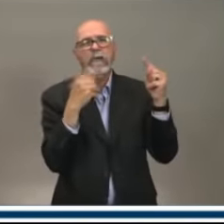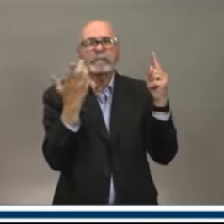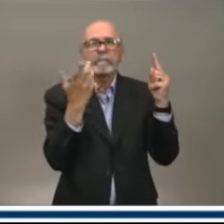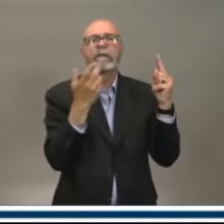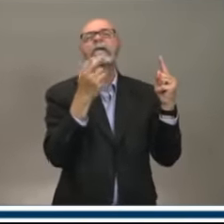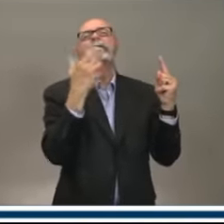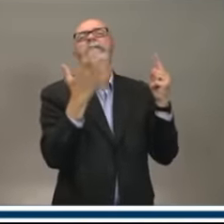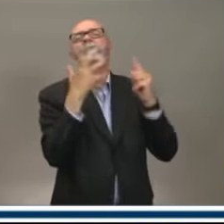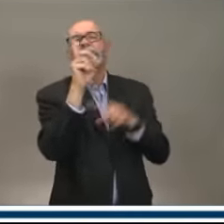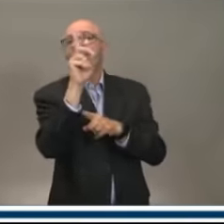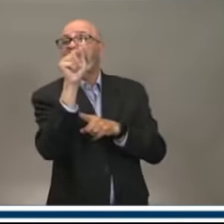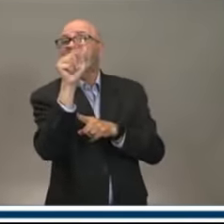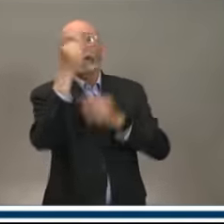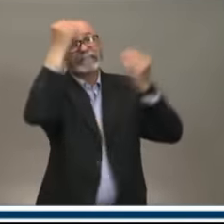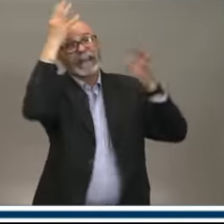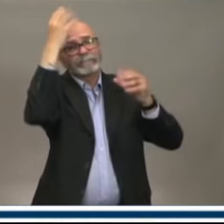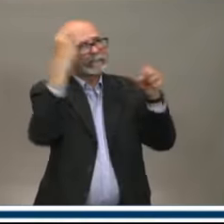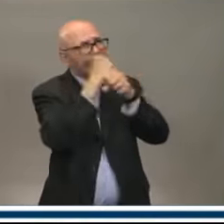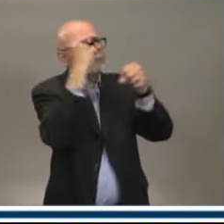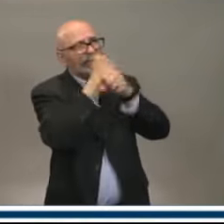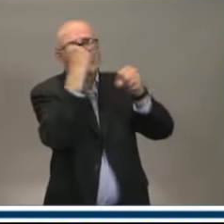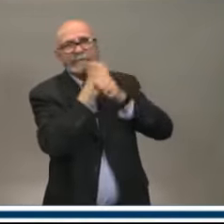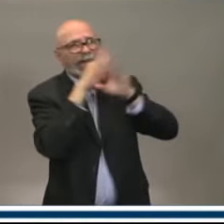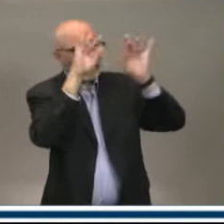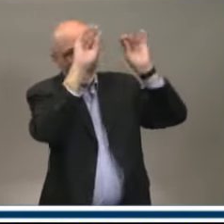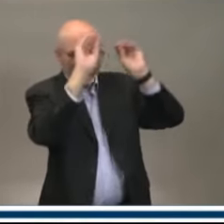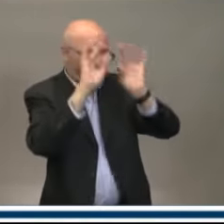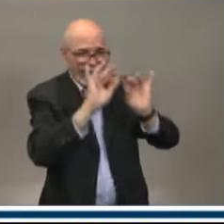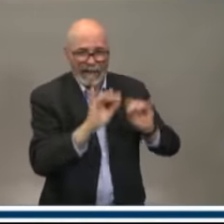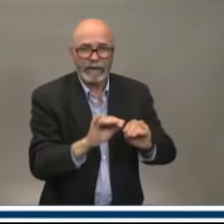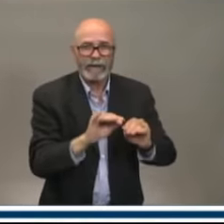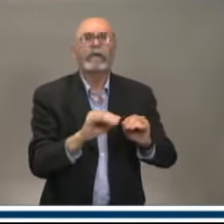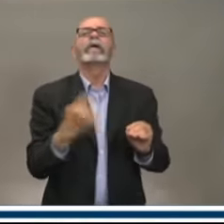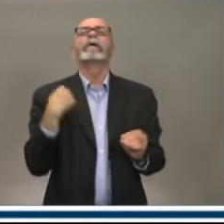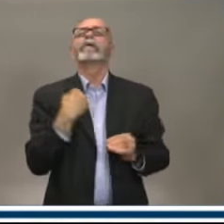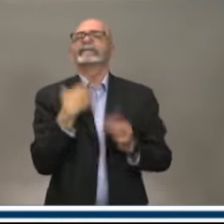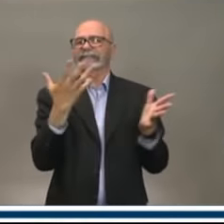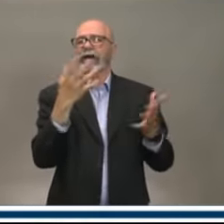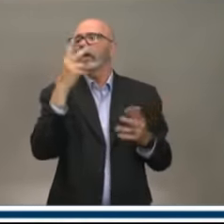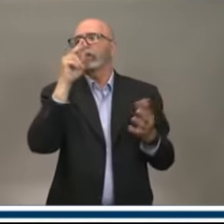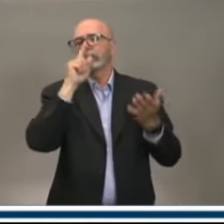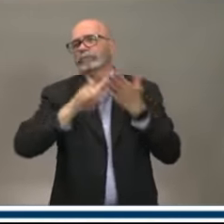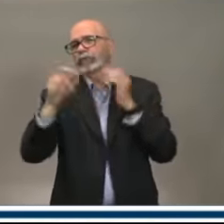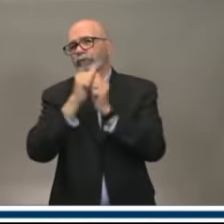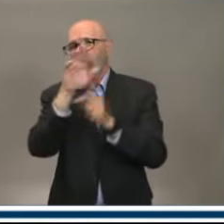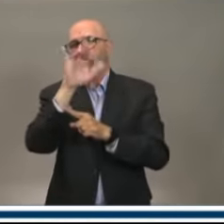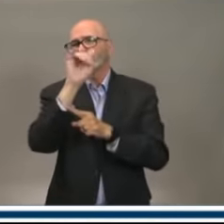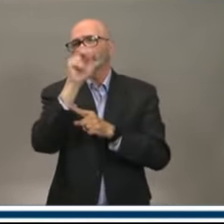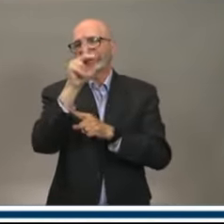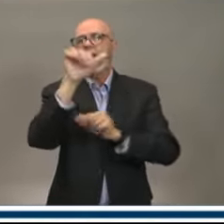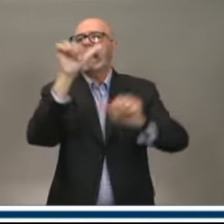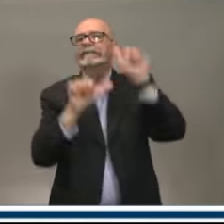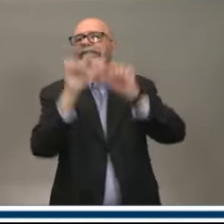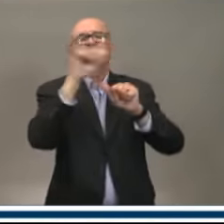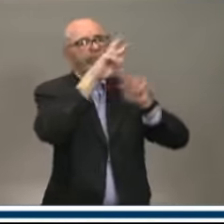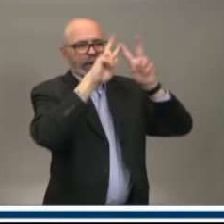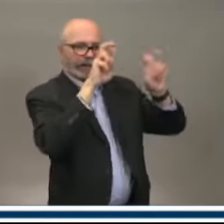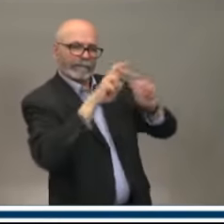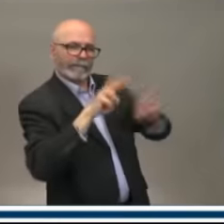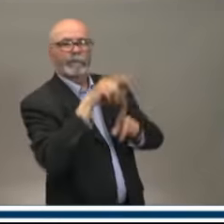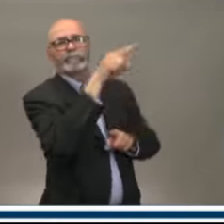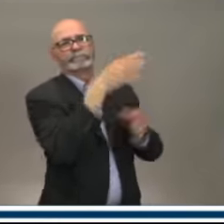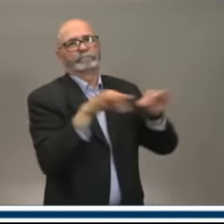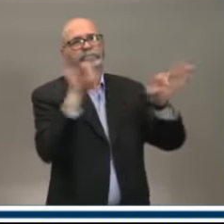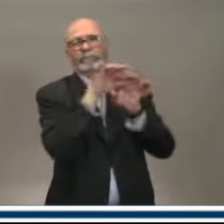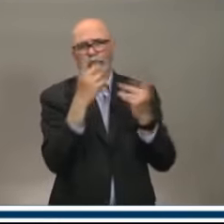data. It allows us then to do a risk assessment of where we are with the outbreak. We know that we